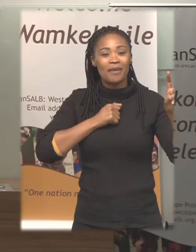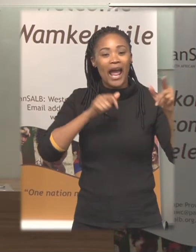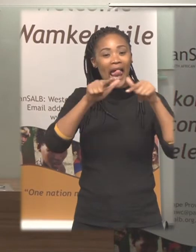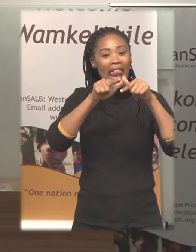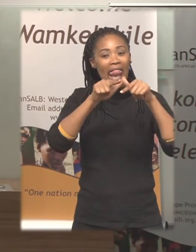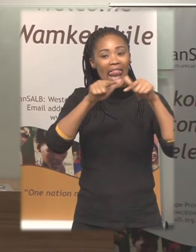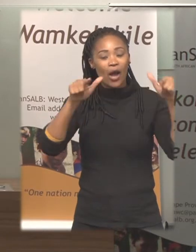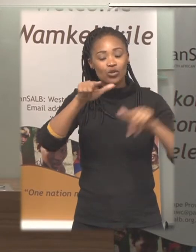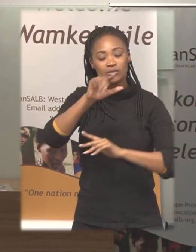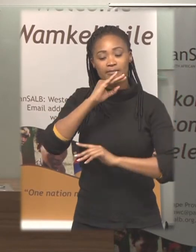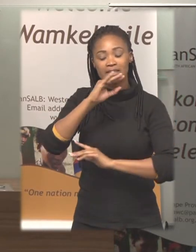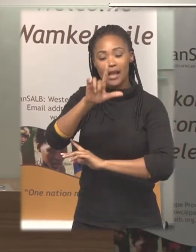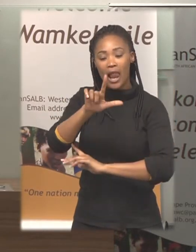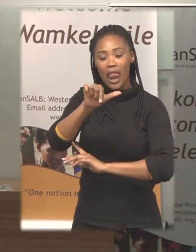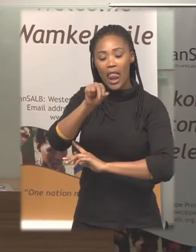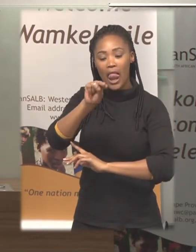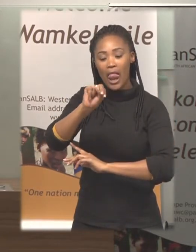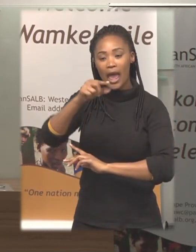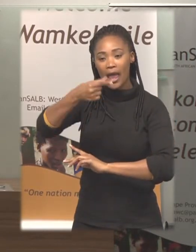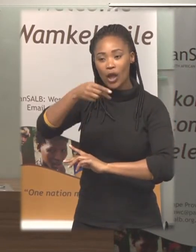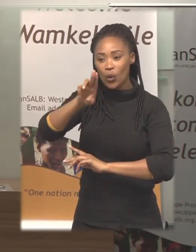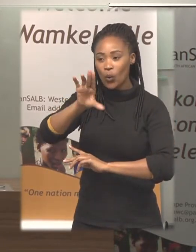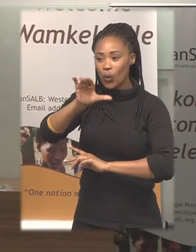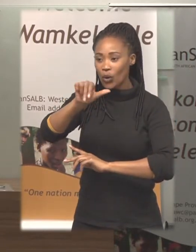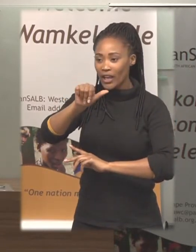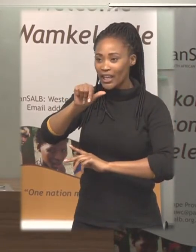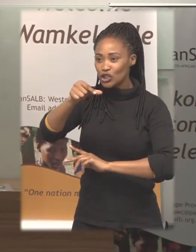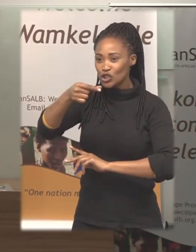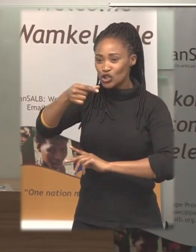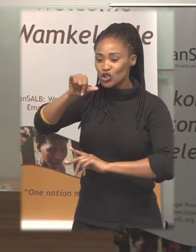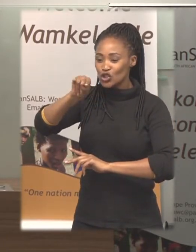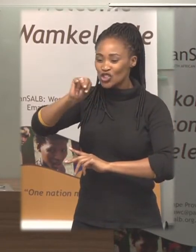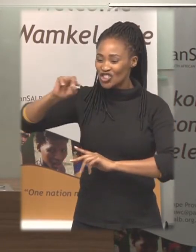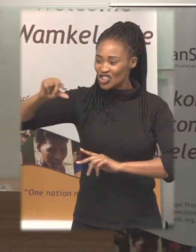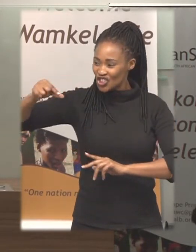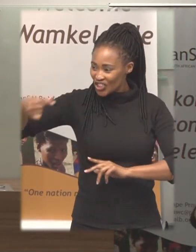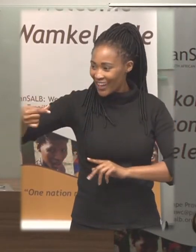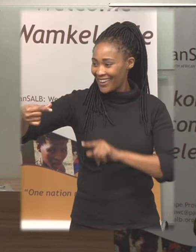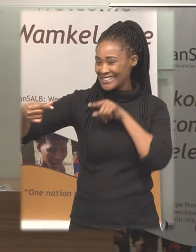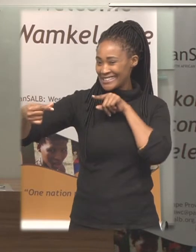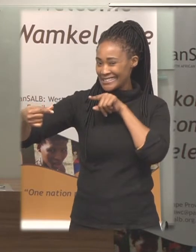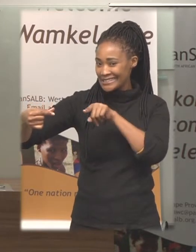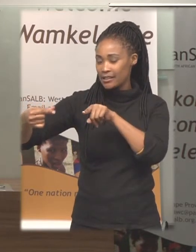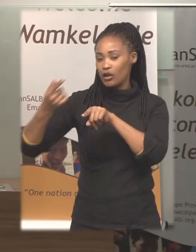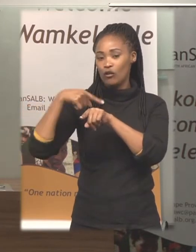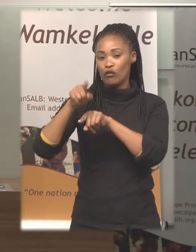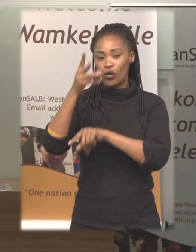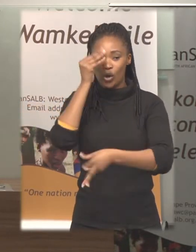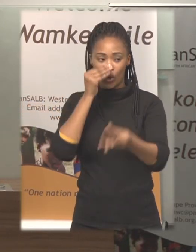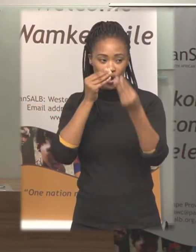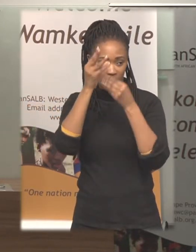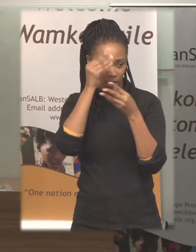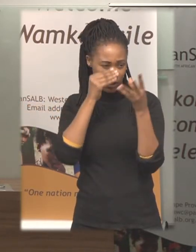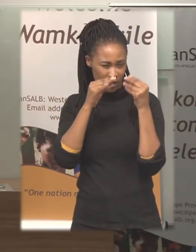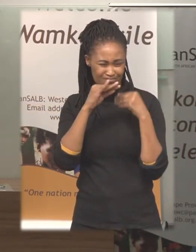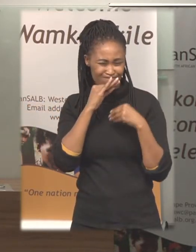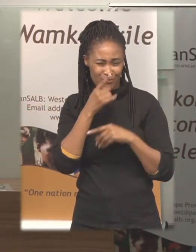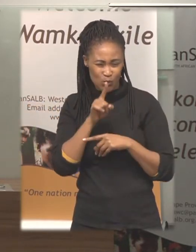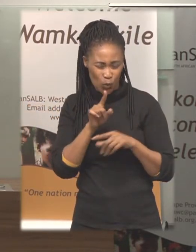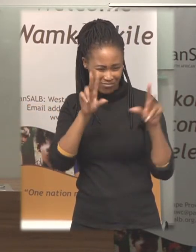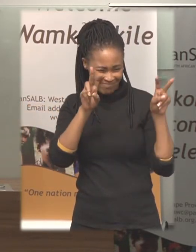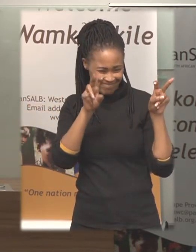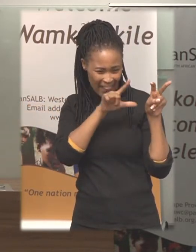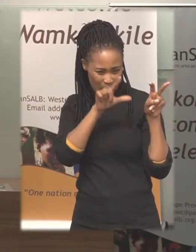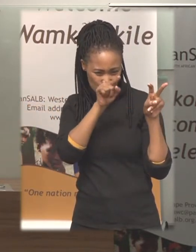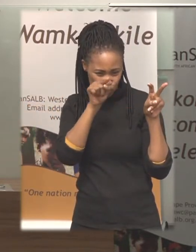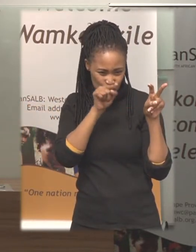languaging for learning, right? Not necessarily multilingualism for learning, but languaging for learning. What do we mean by